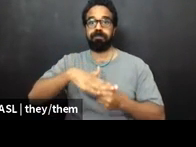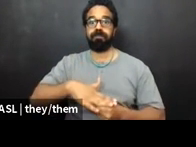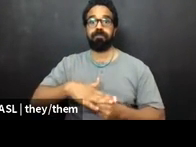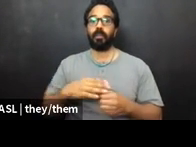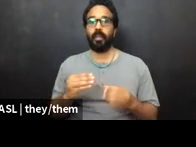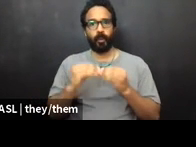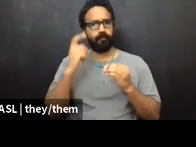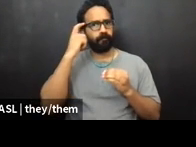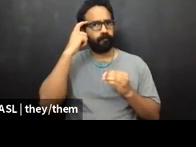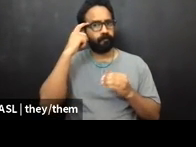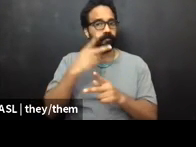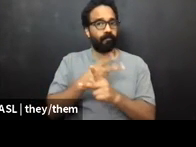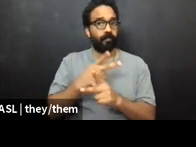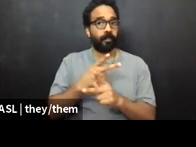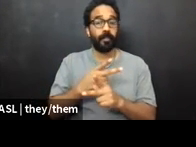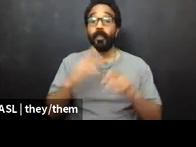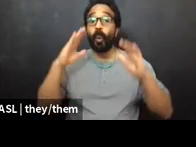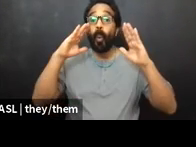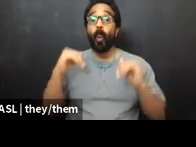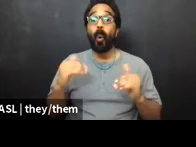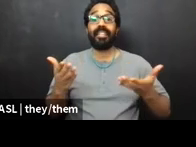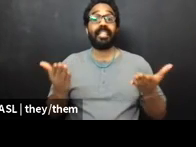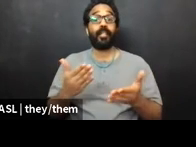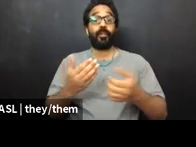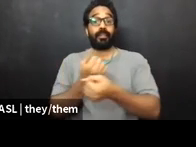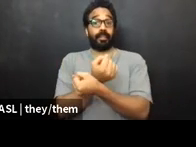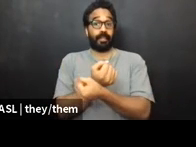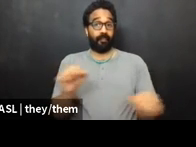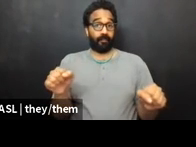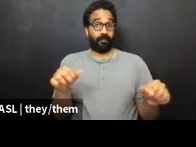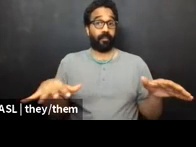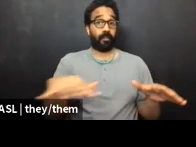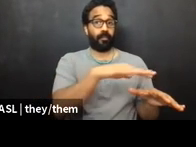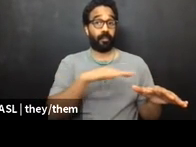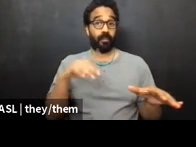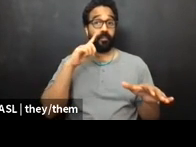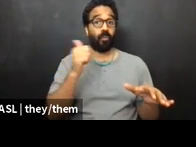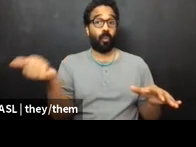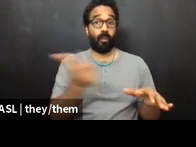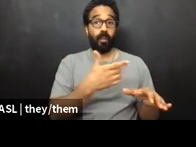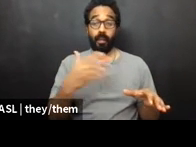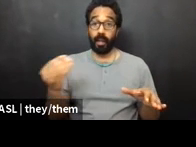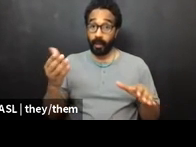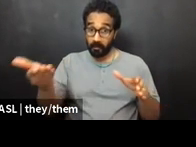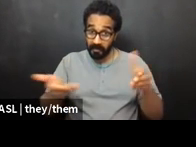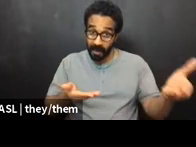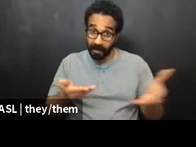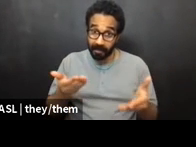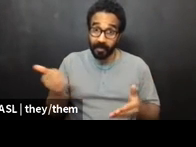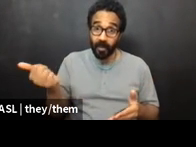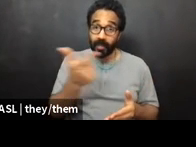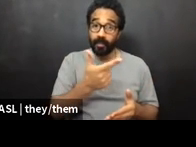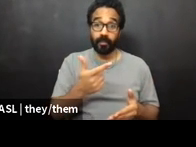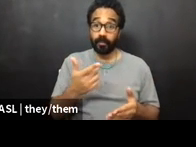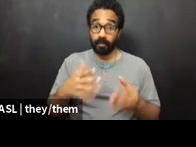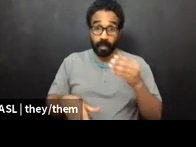a foundational safe space, and welcome everybody to being here. Saskia, do you want to, okay to move on, or you want to say